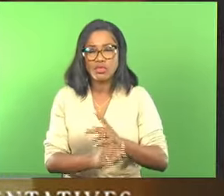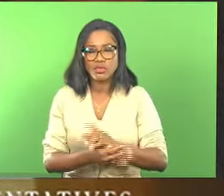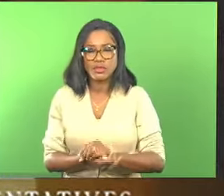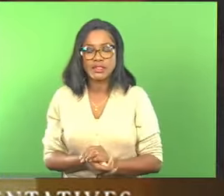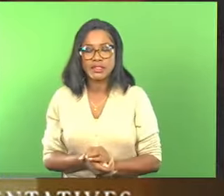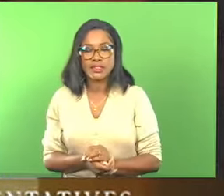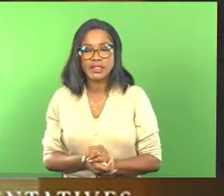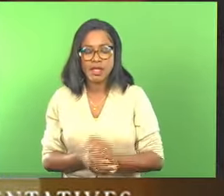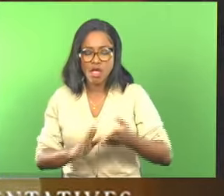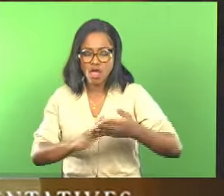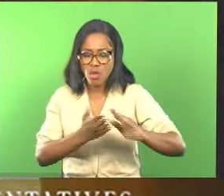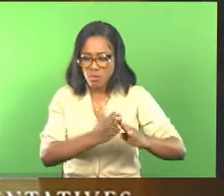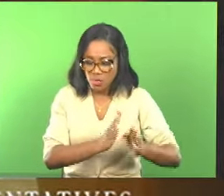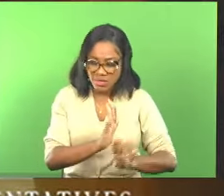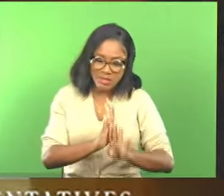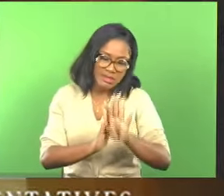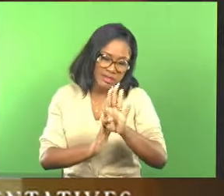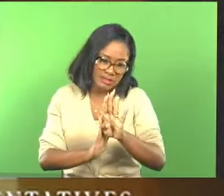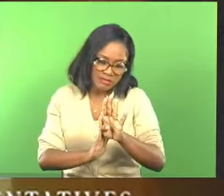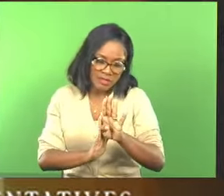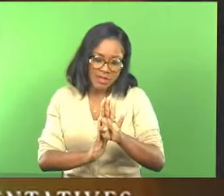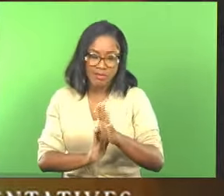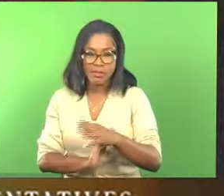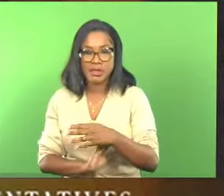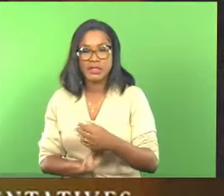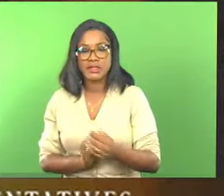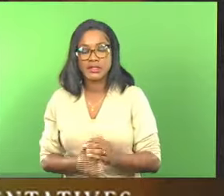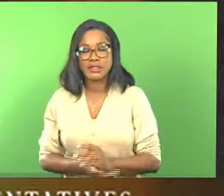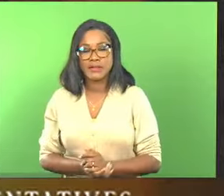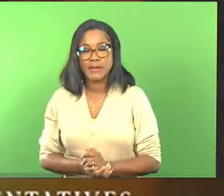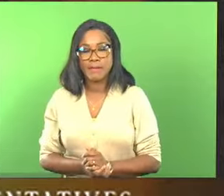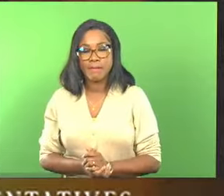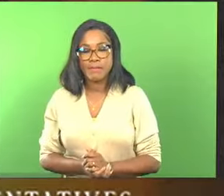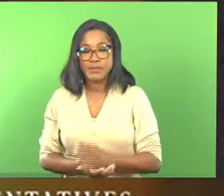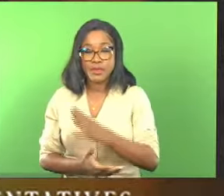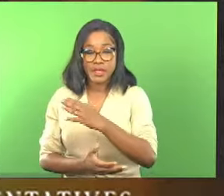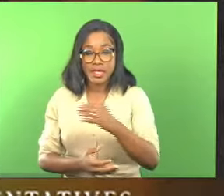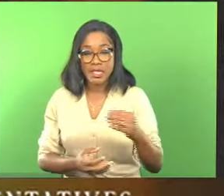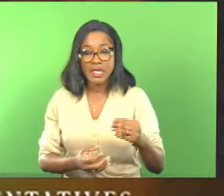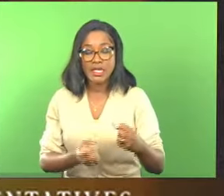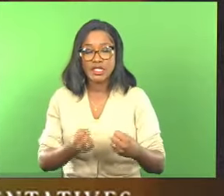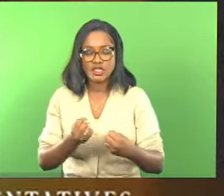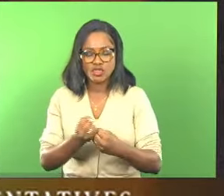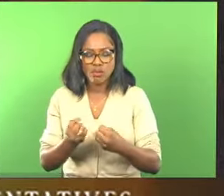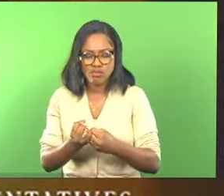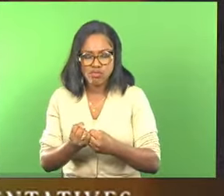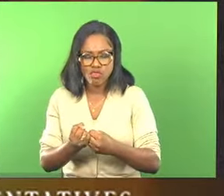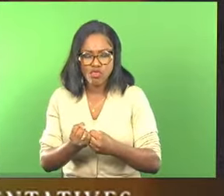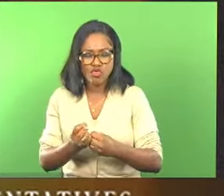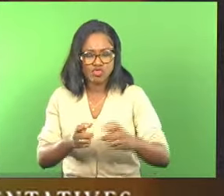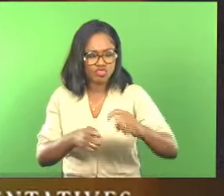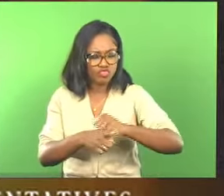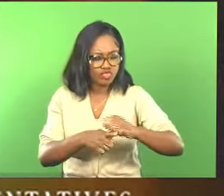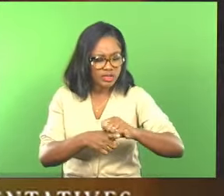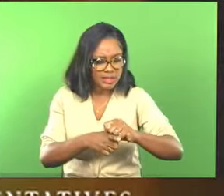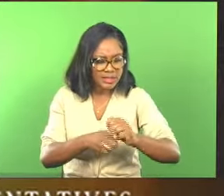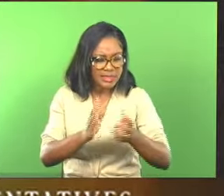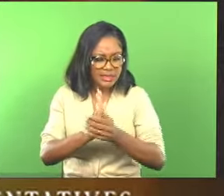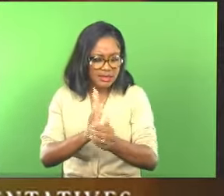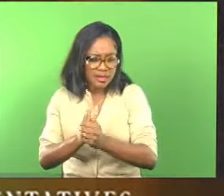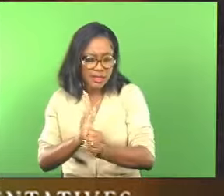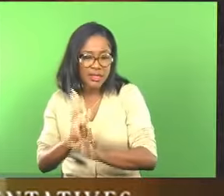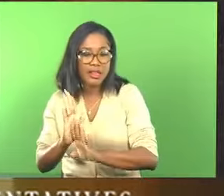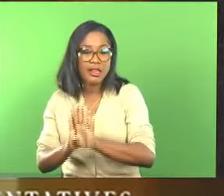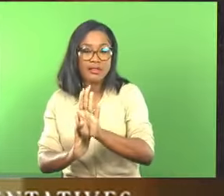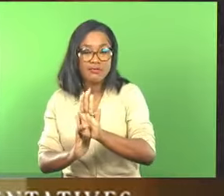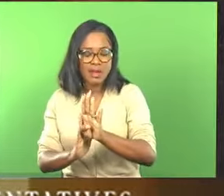community development projects, and above all, support capacity building, training and skill development on